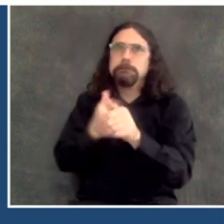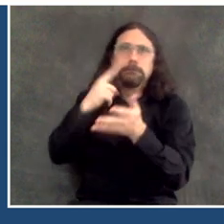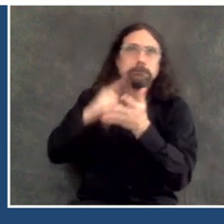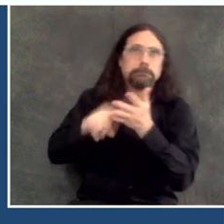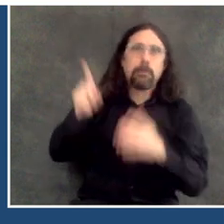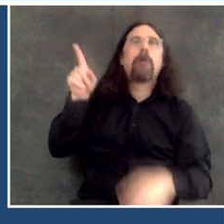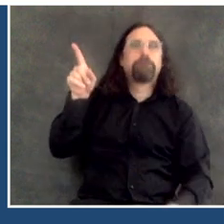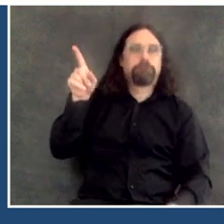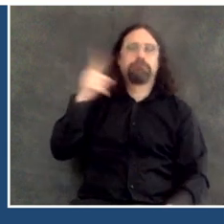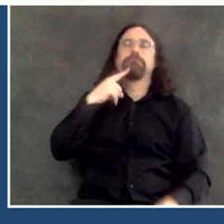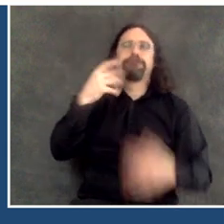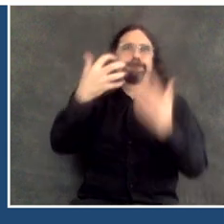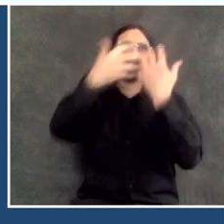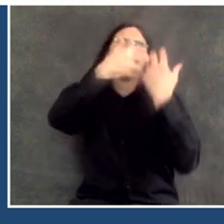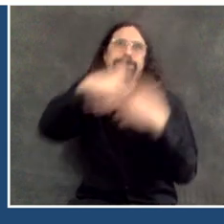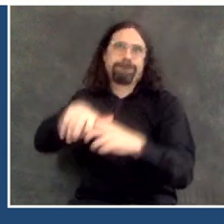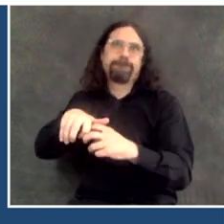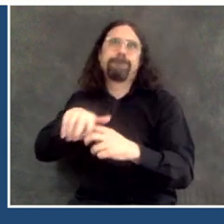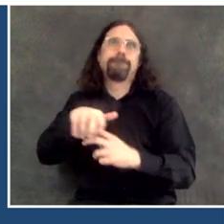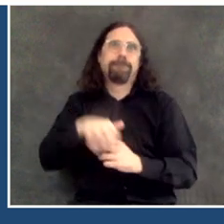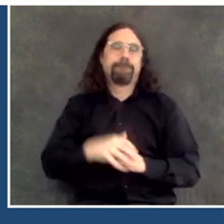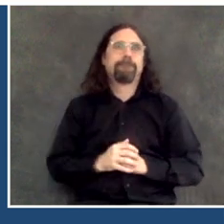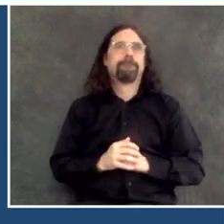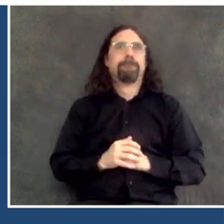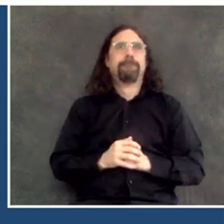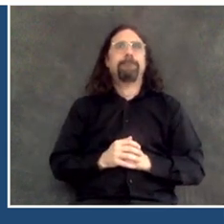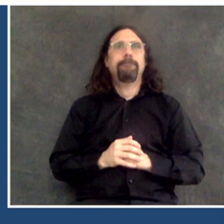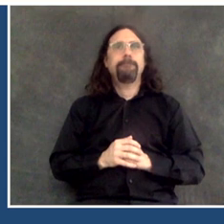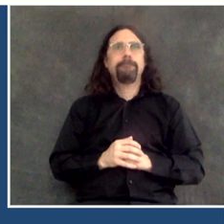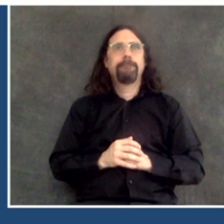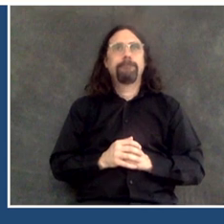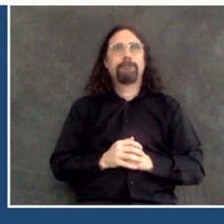to be able to tell you at this hour exactly what the numbers will be.